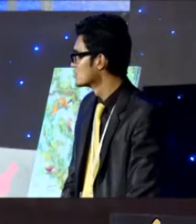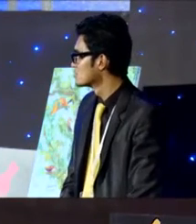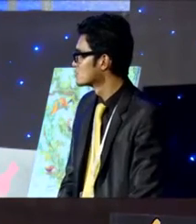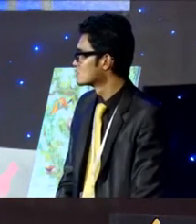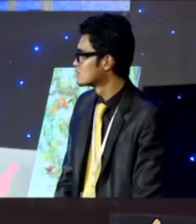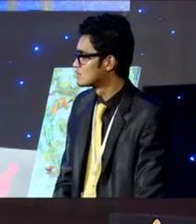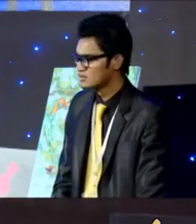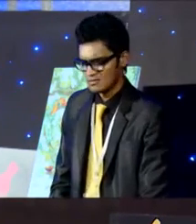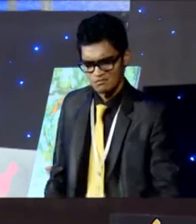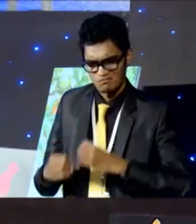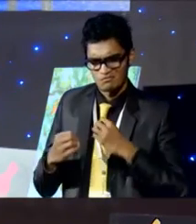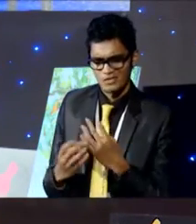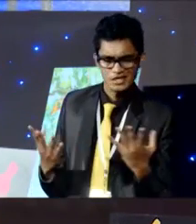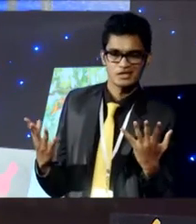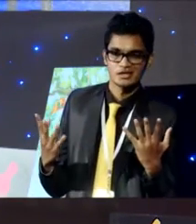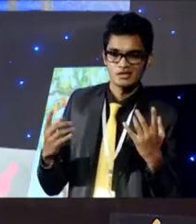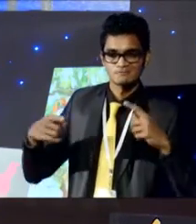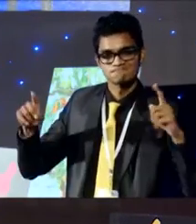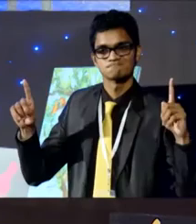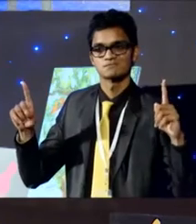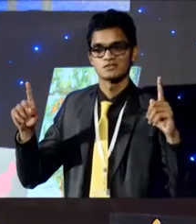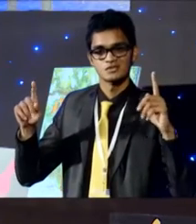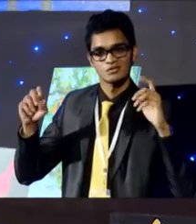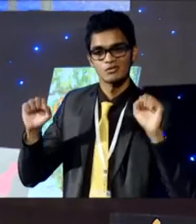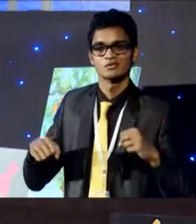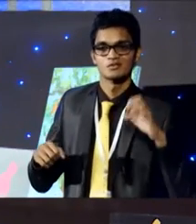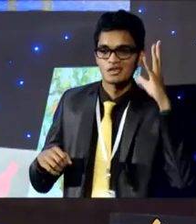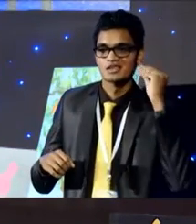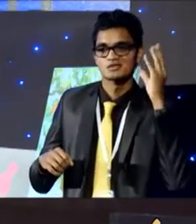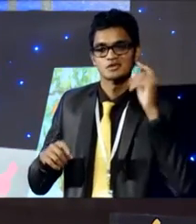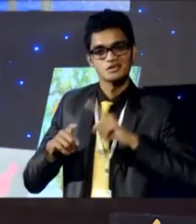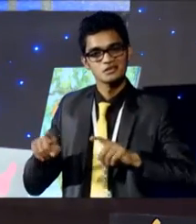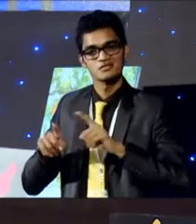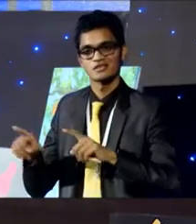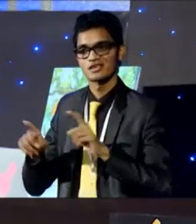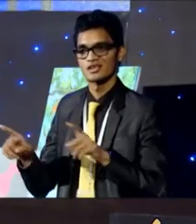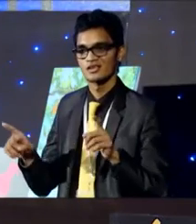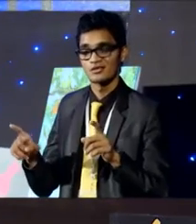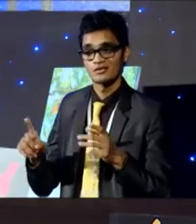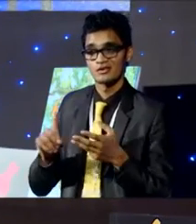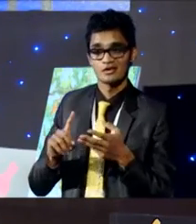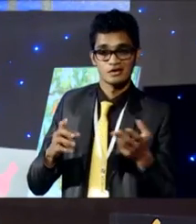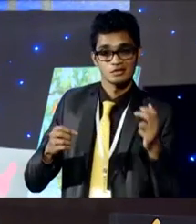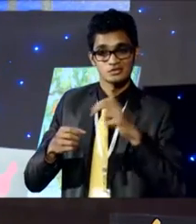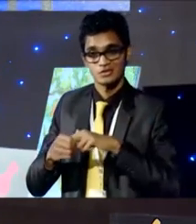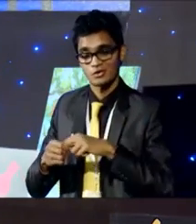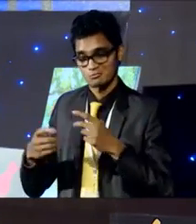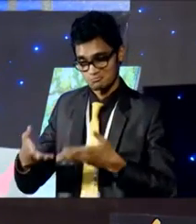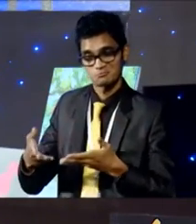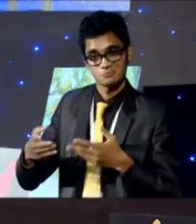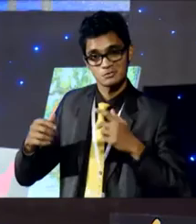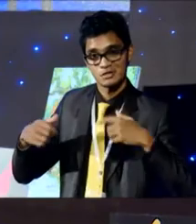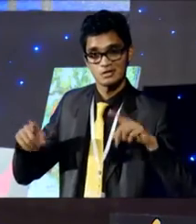have so many success stories that we can talk about. Let me conclude with one thing again on NISH. We are going to